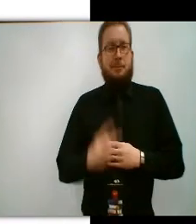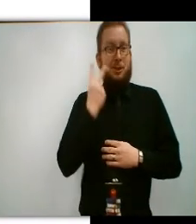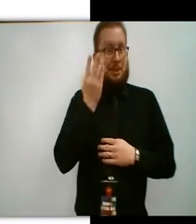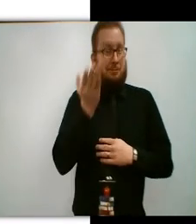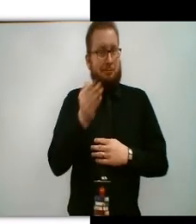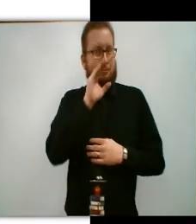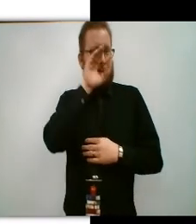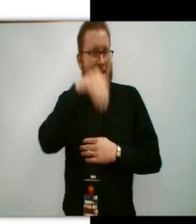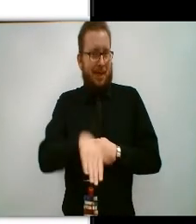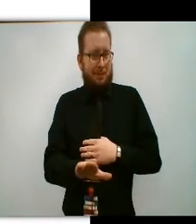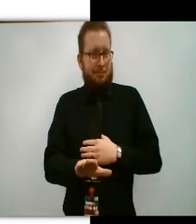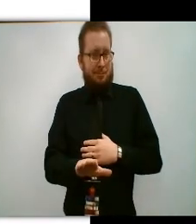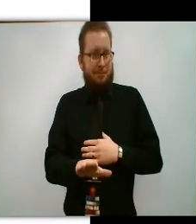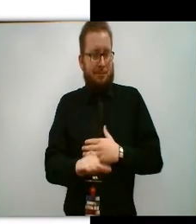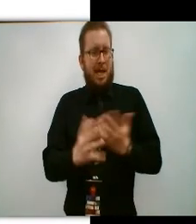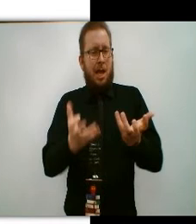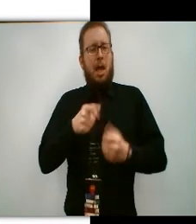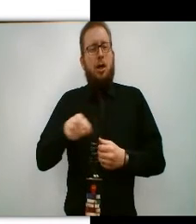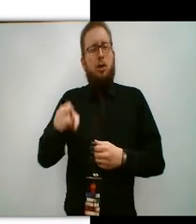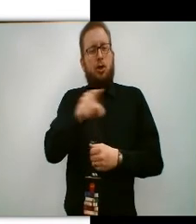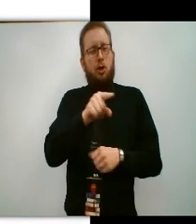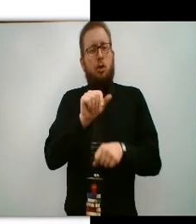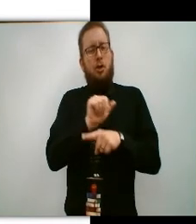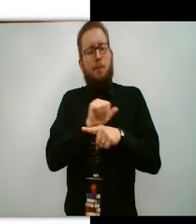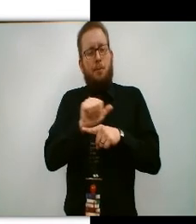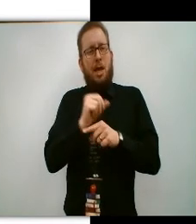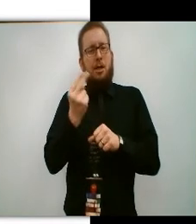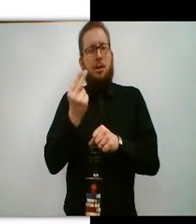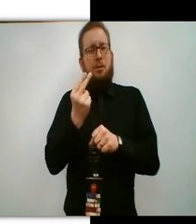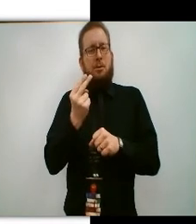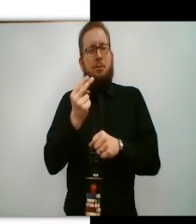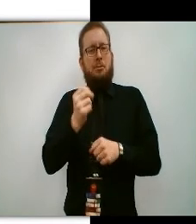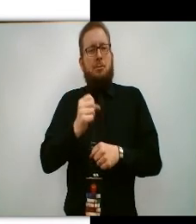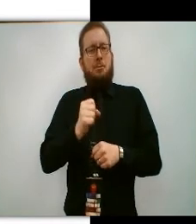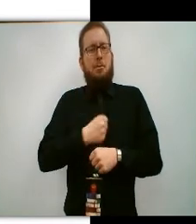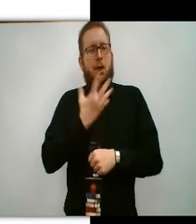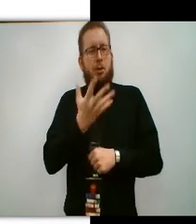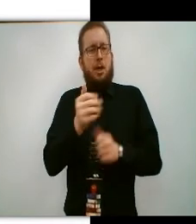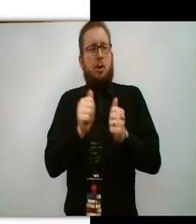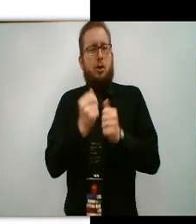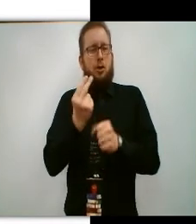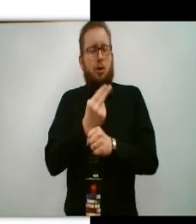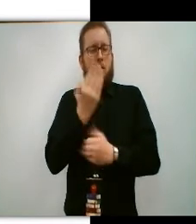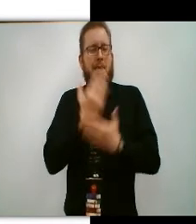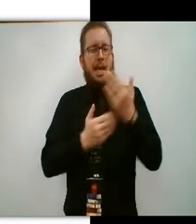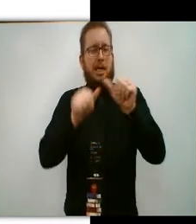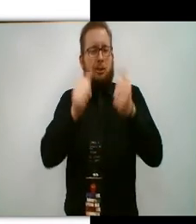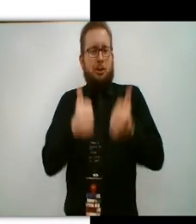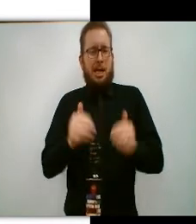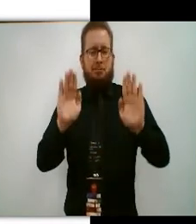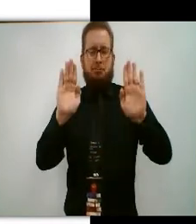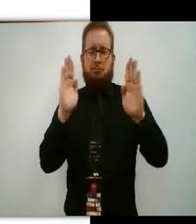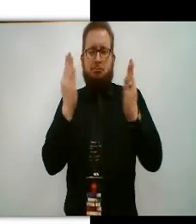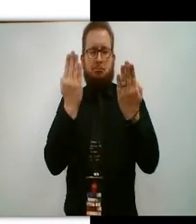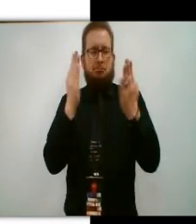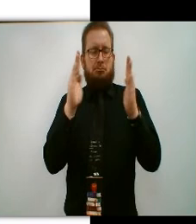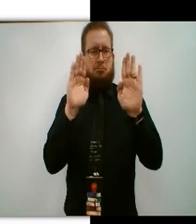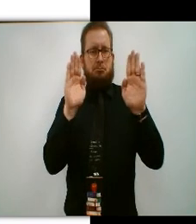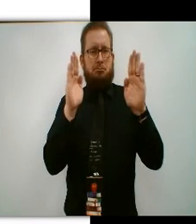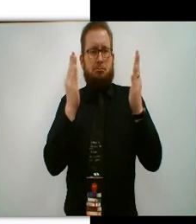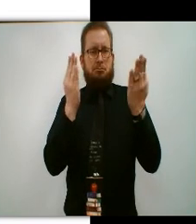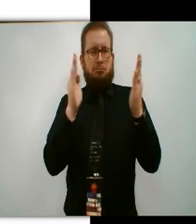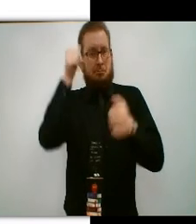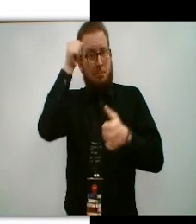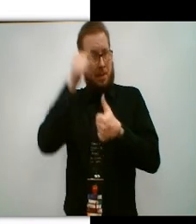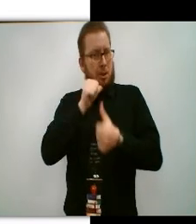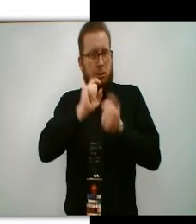picture. You can see that it's an elephant. And I want you to practice ASL poetry using this